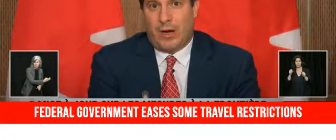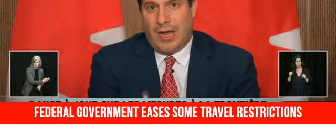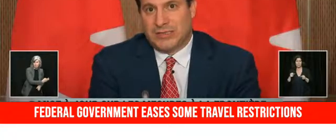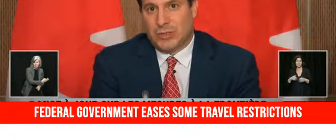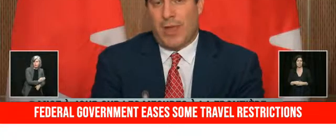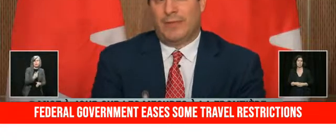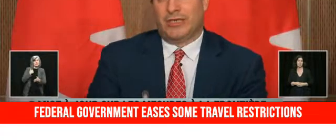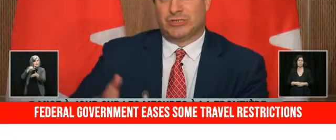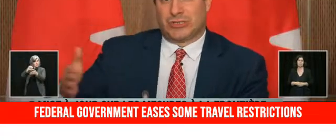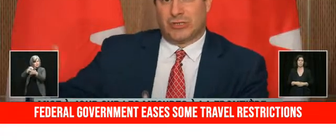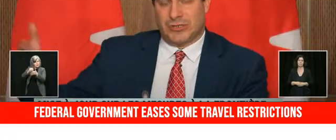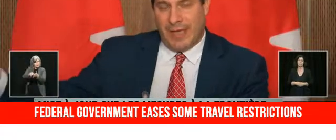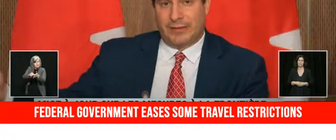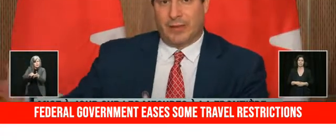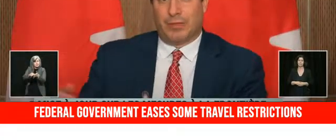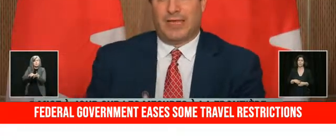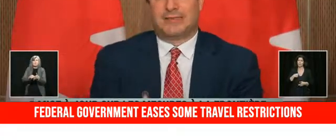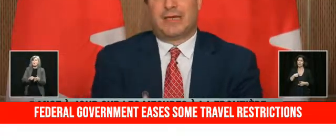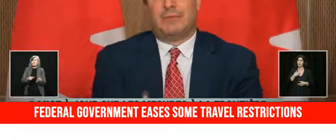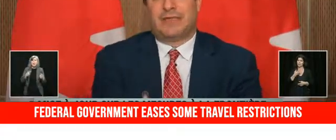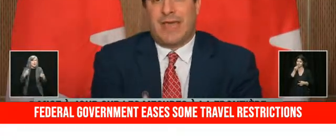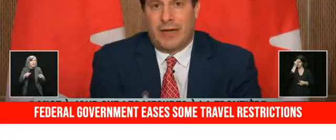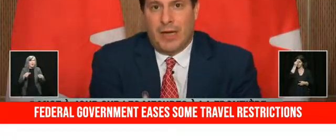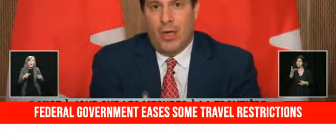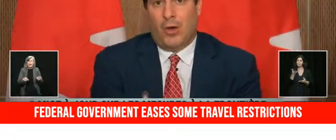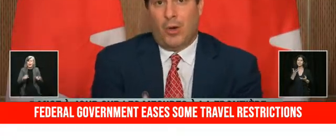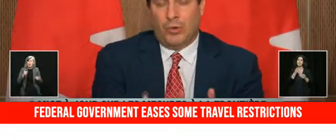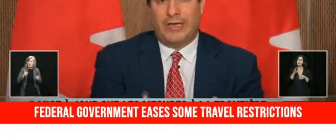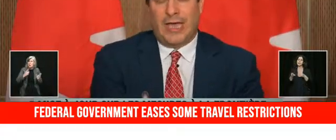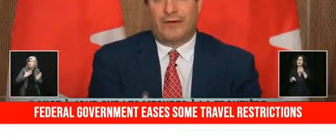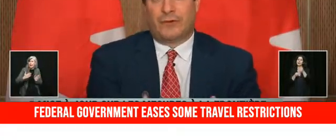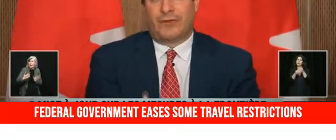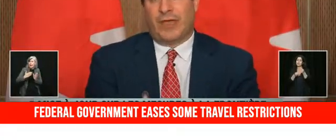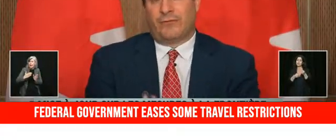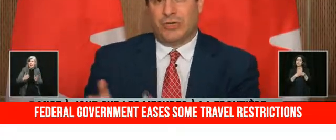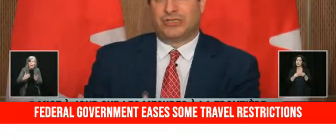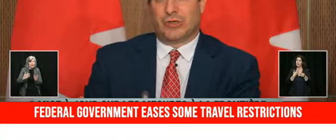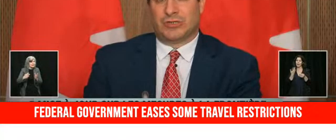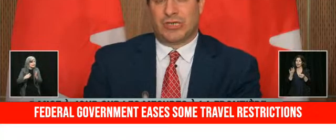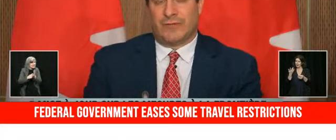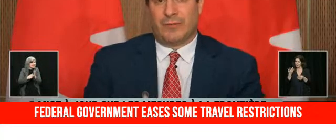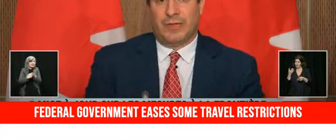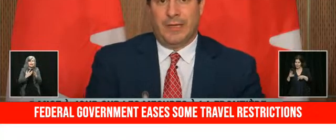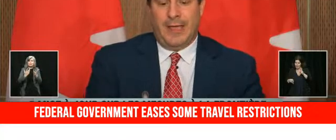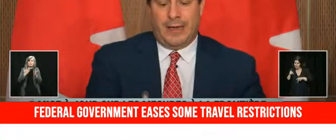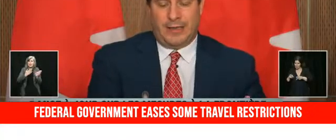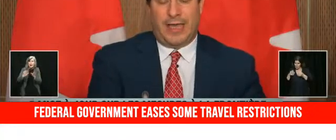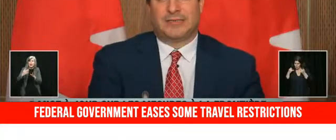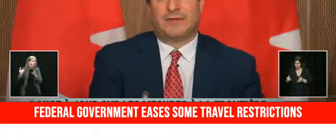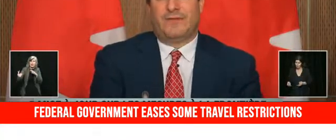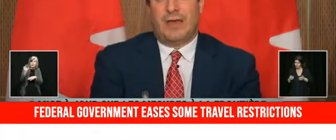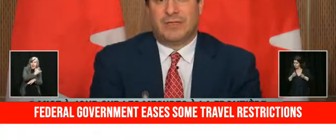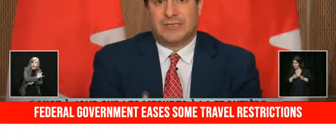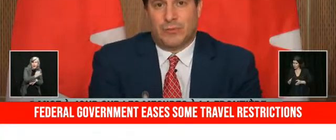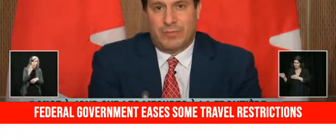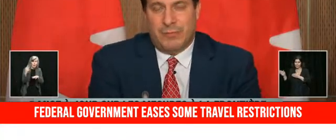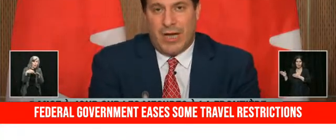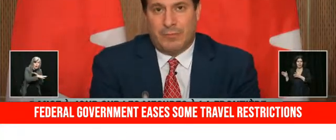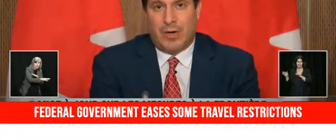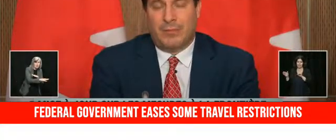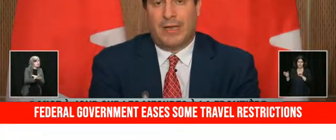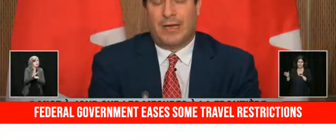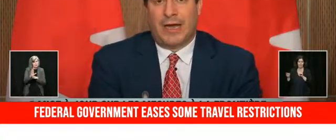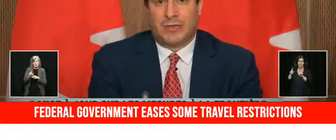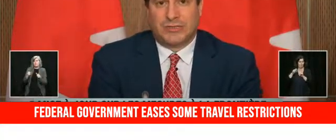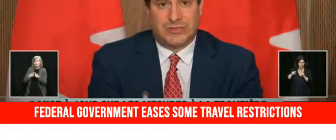are aware as to when they should start to make their plans to come to Canada only after they have reached out to the government. And in the case of families, it would be